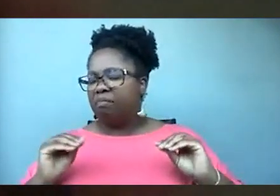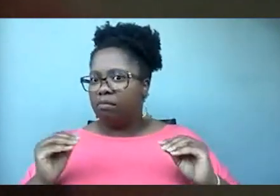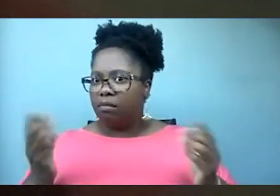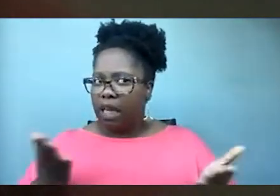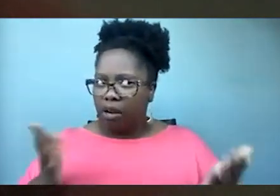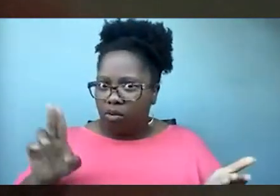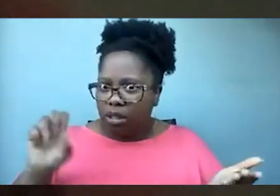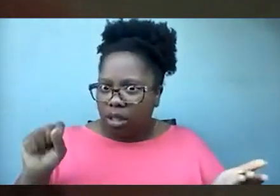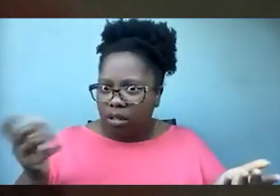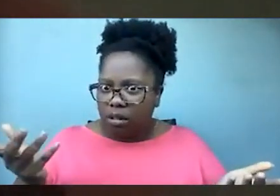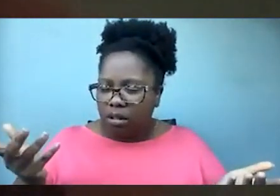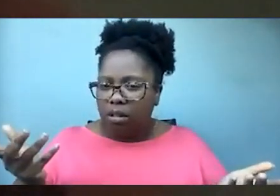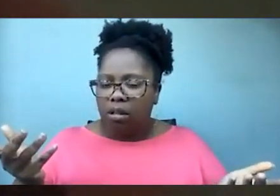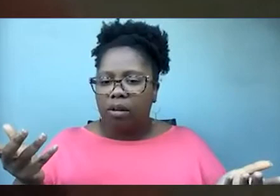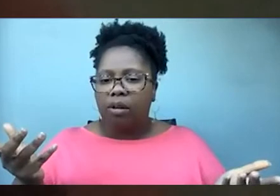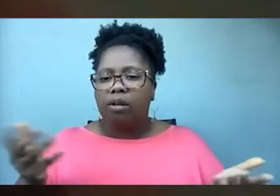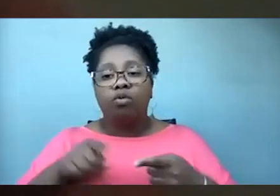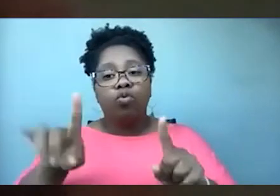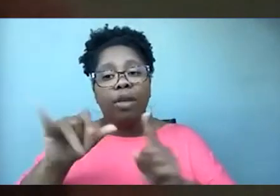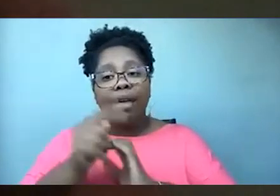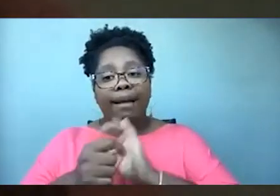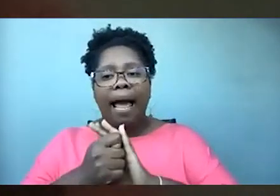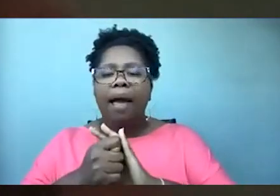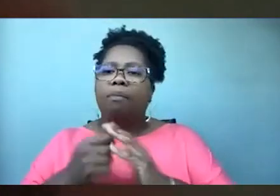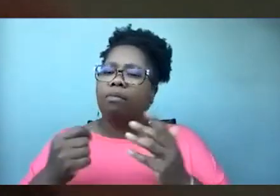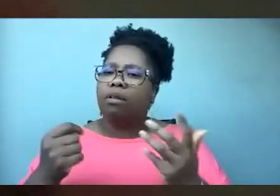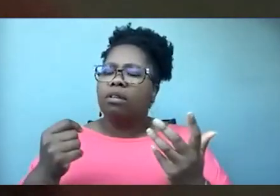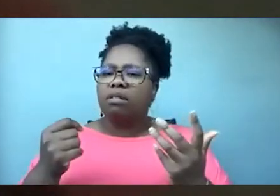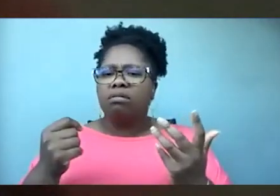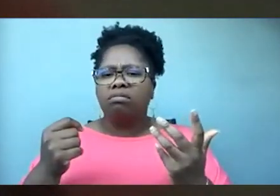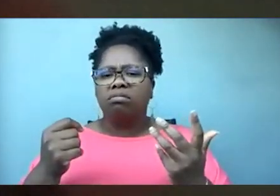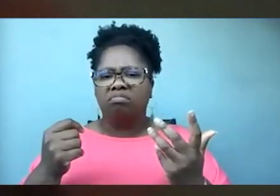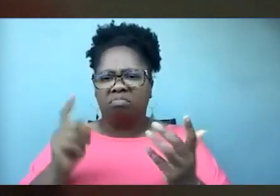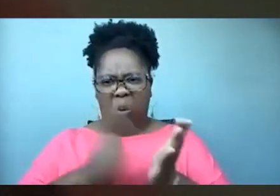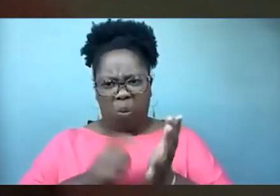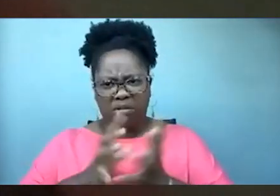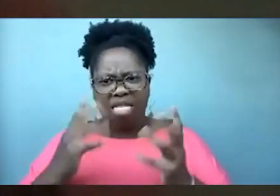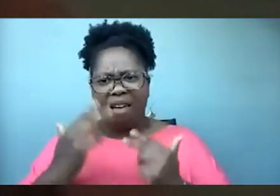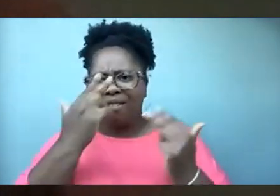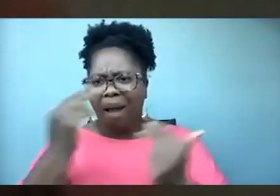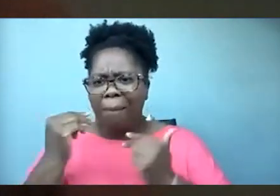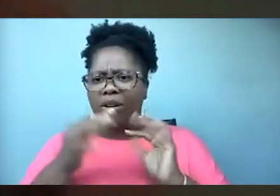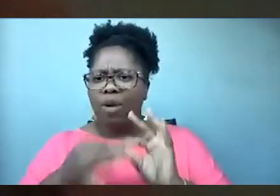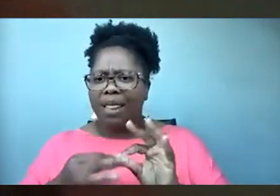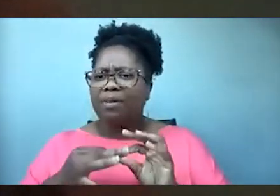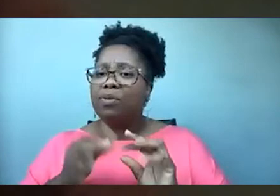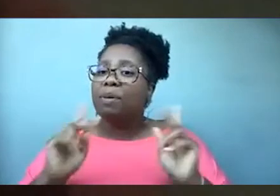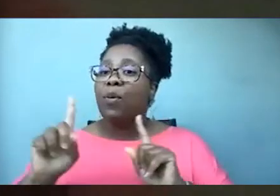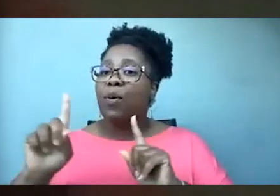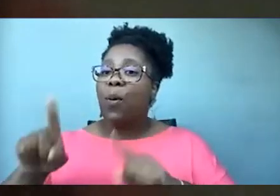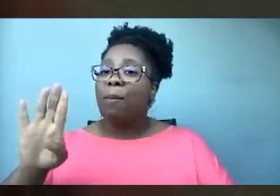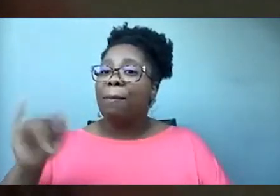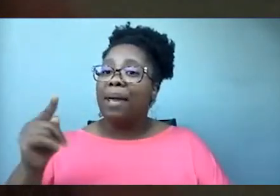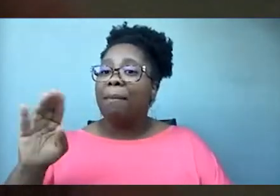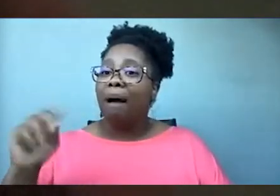around, people going to big box stores and buying 100 pounds of flour and et cetera. But that comedy had nothing to really do